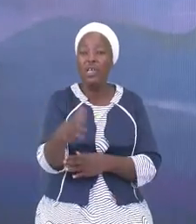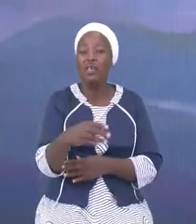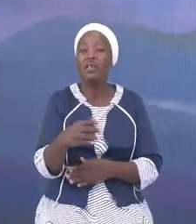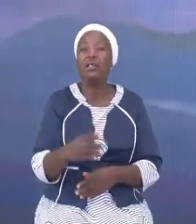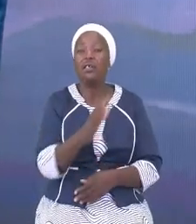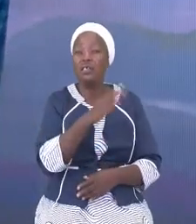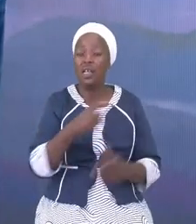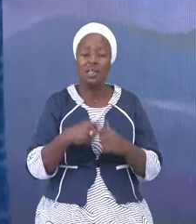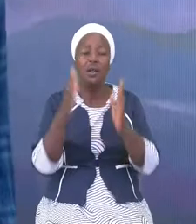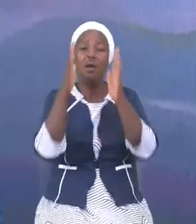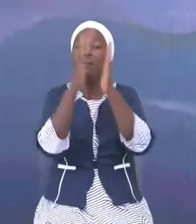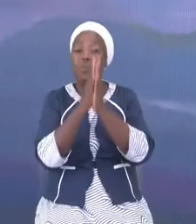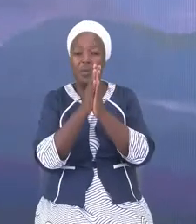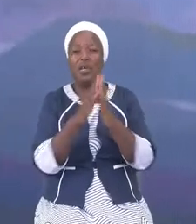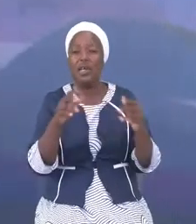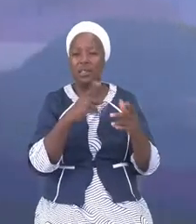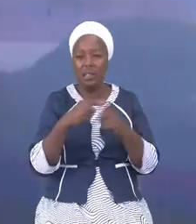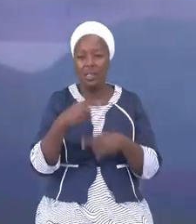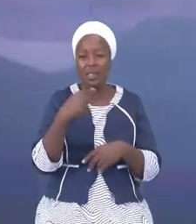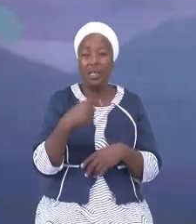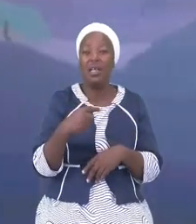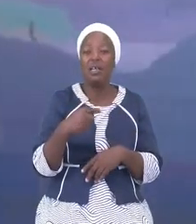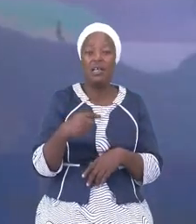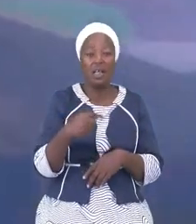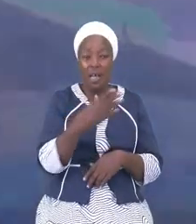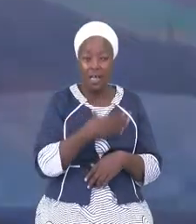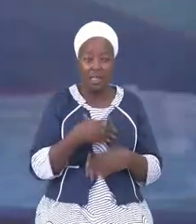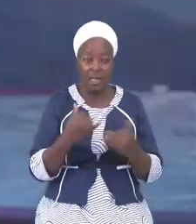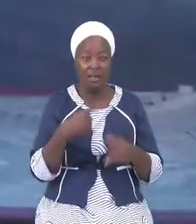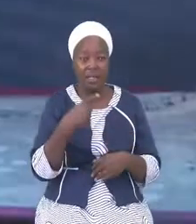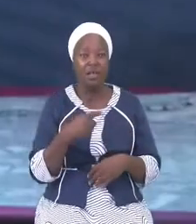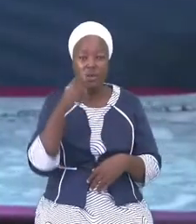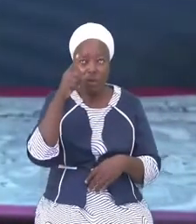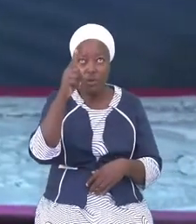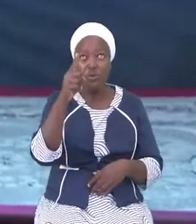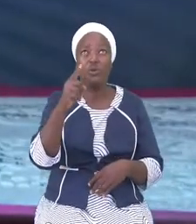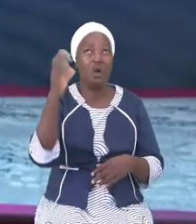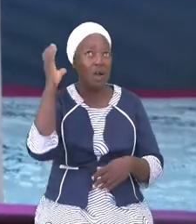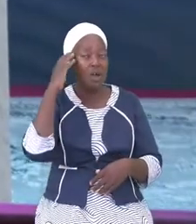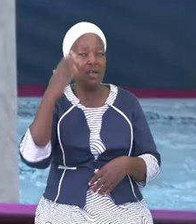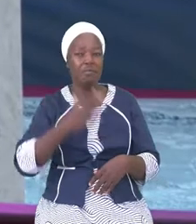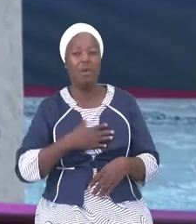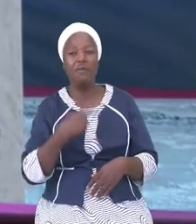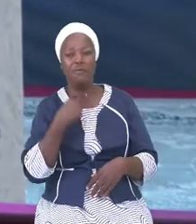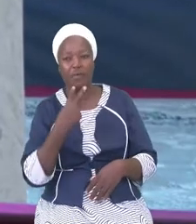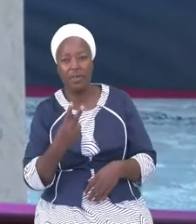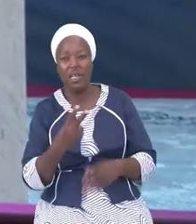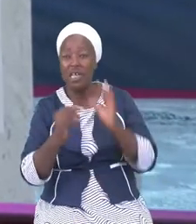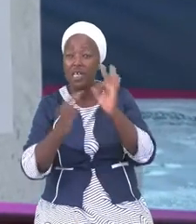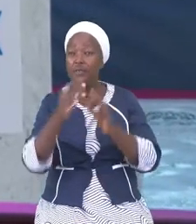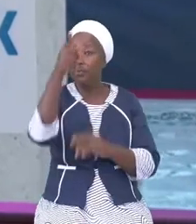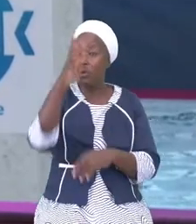and again he says now, and thou heardest my voice. If he heard